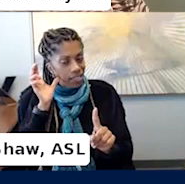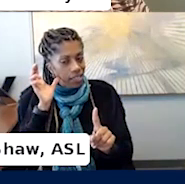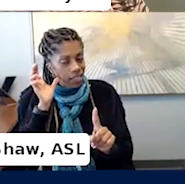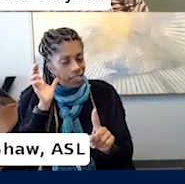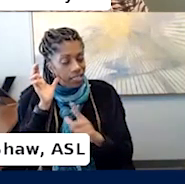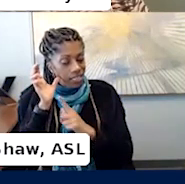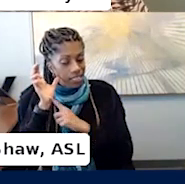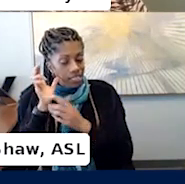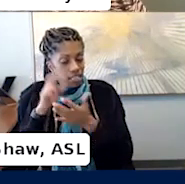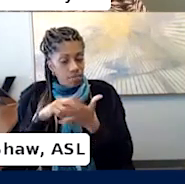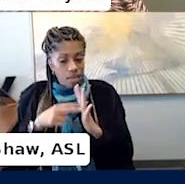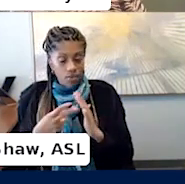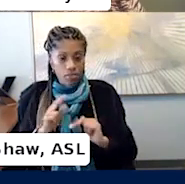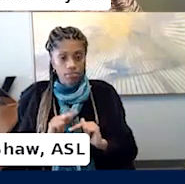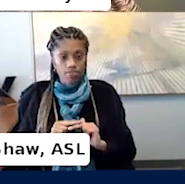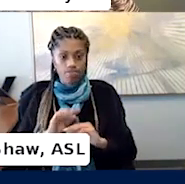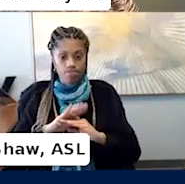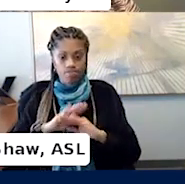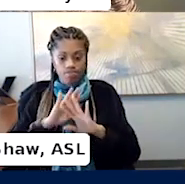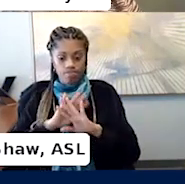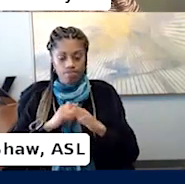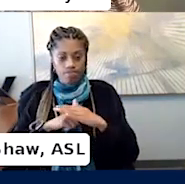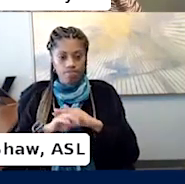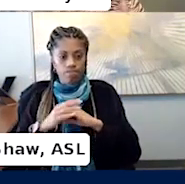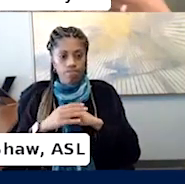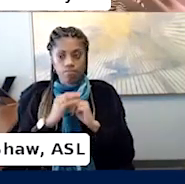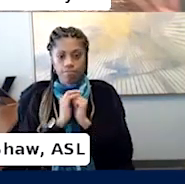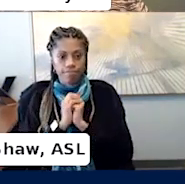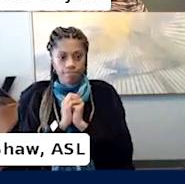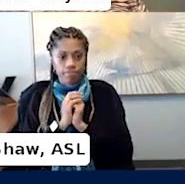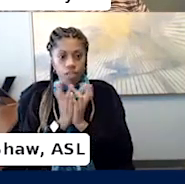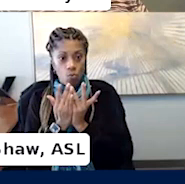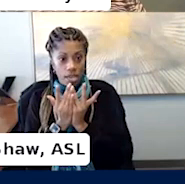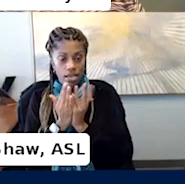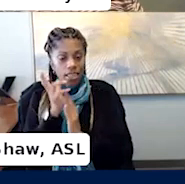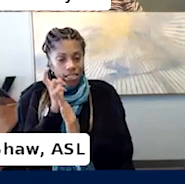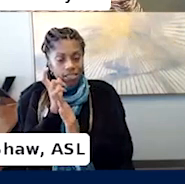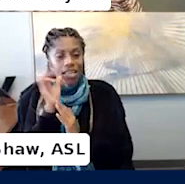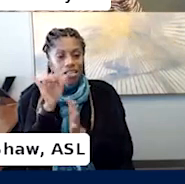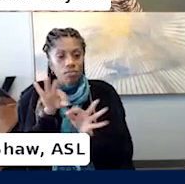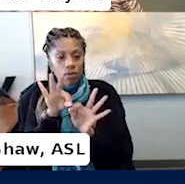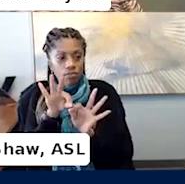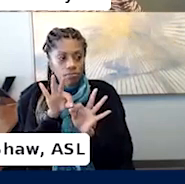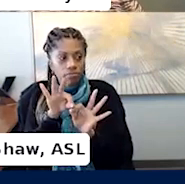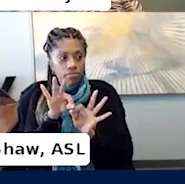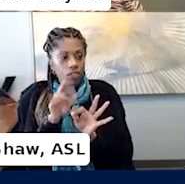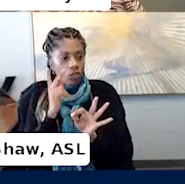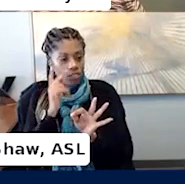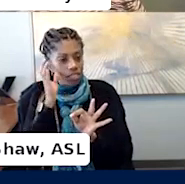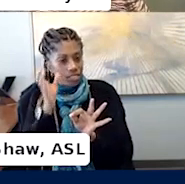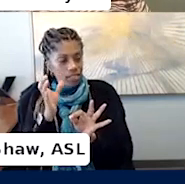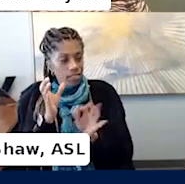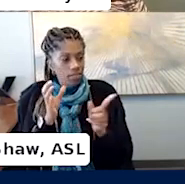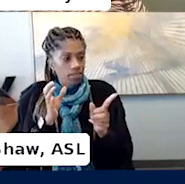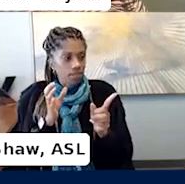extremely important. And so here you can see, we got this concept from